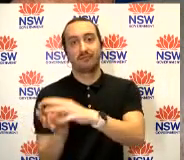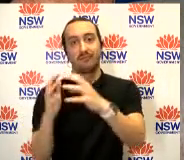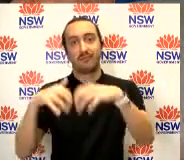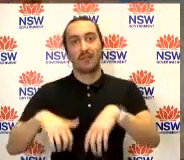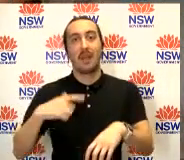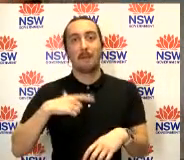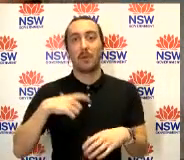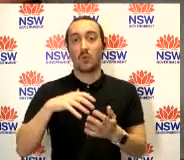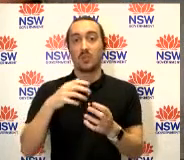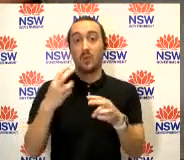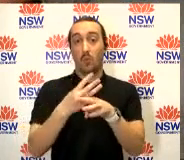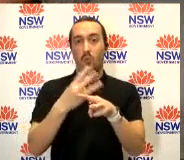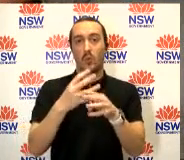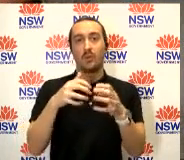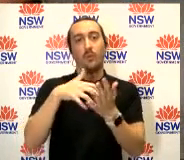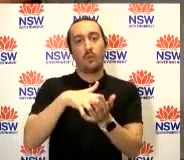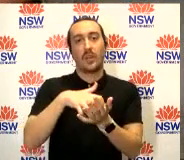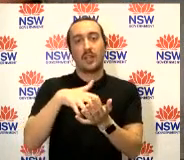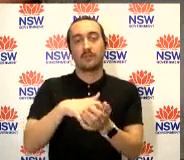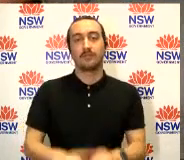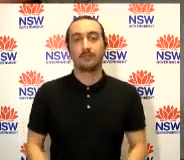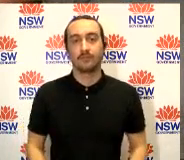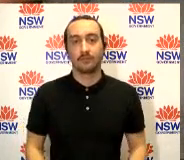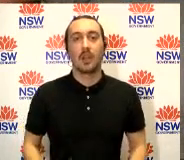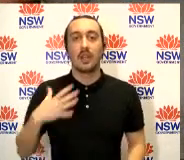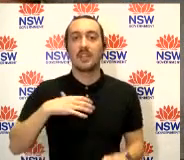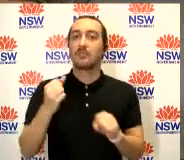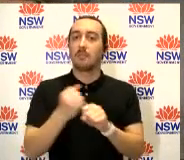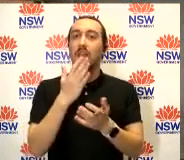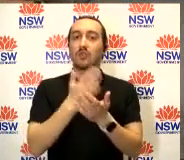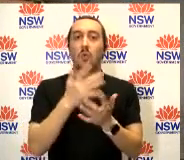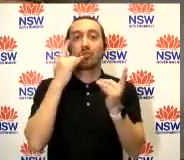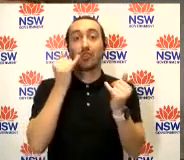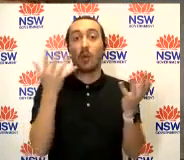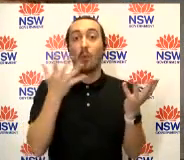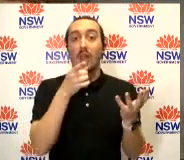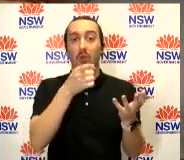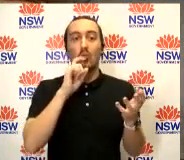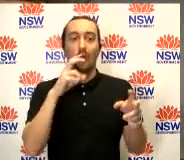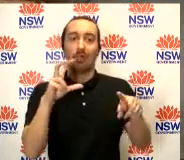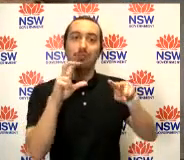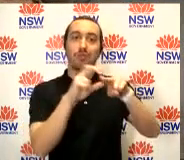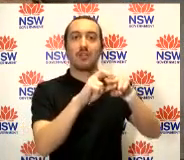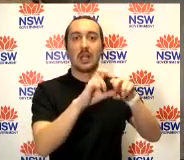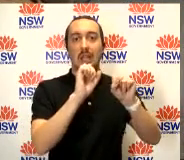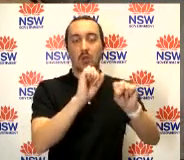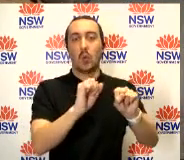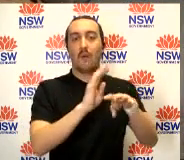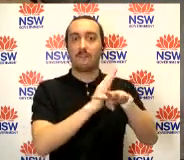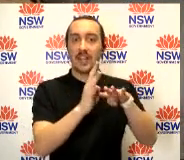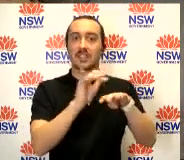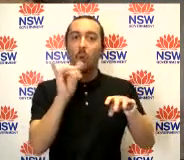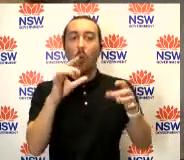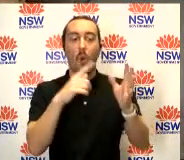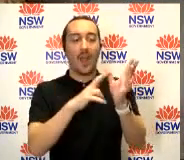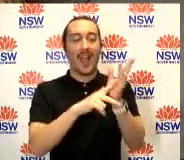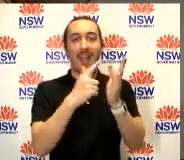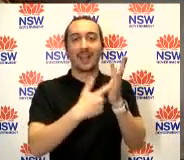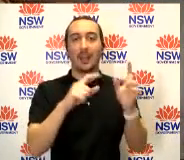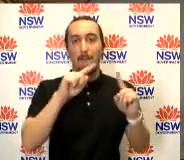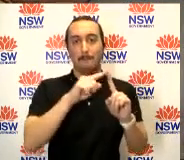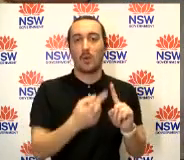timbers. So this comes back to checking the substrate and the anchor. Yeah, that's right. Yeah. Like Josh said, for the fall anchor, just making sure the material's capable of withstanding the